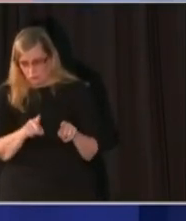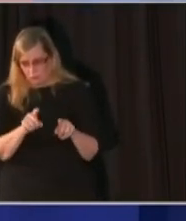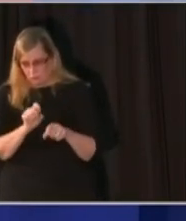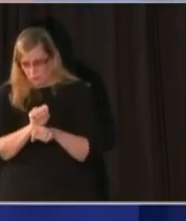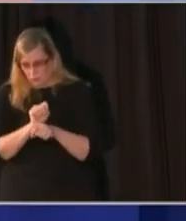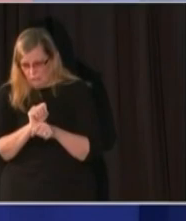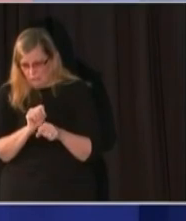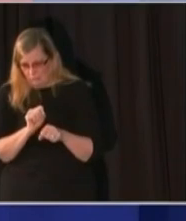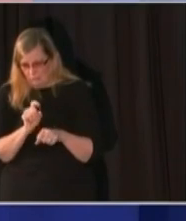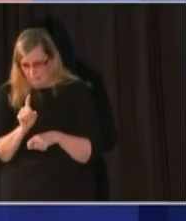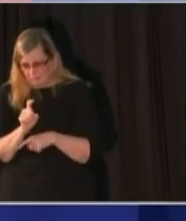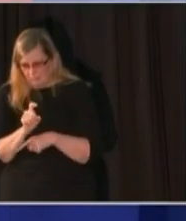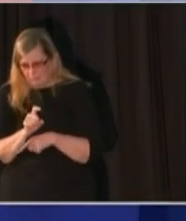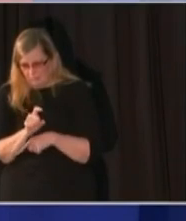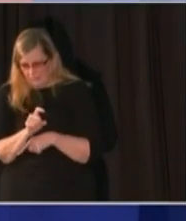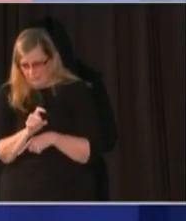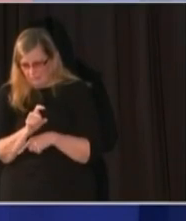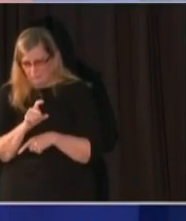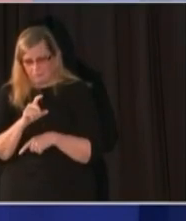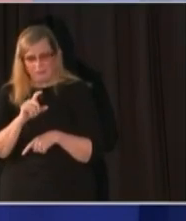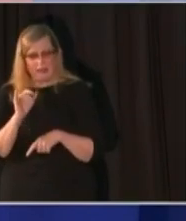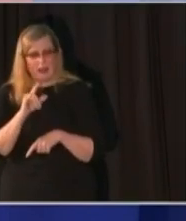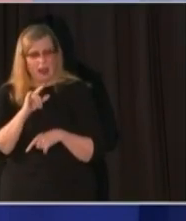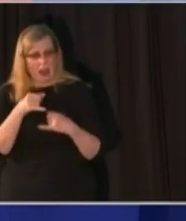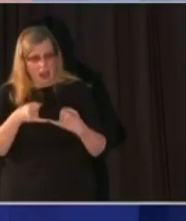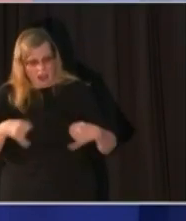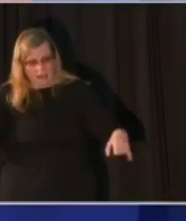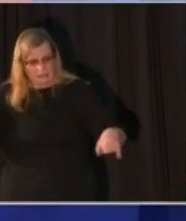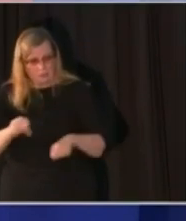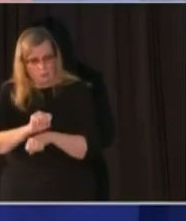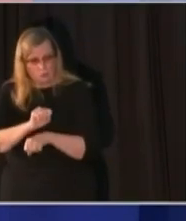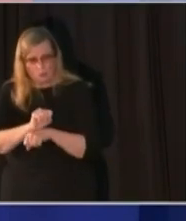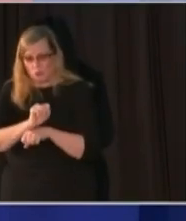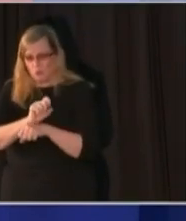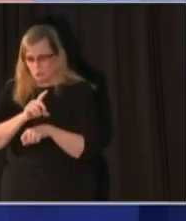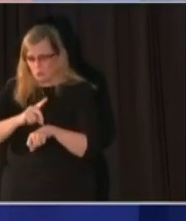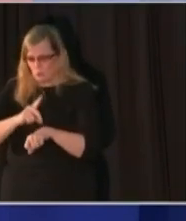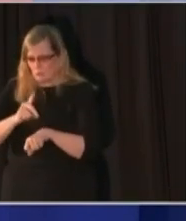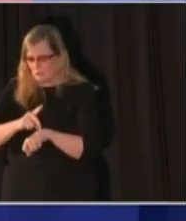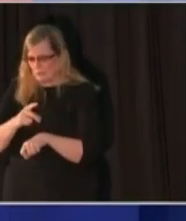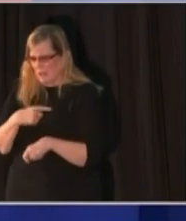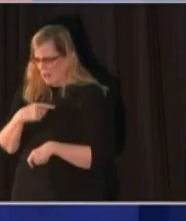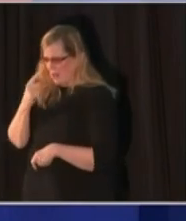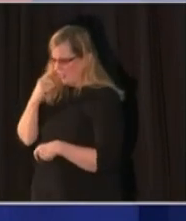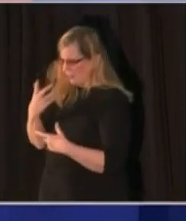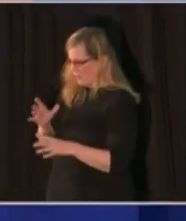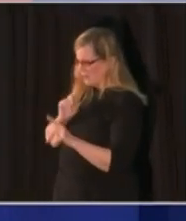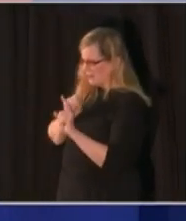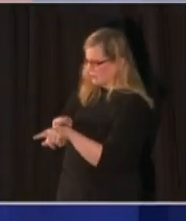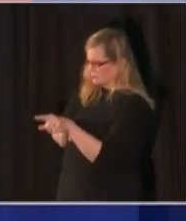I don't know. Didn't I answer that? That's what I'm trying to clarify. I'm not sure I heard you correctly. Yes.